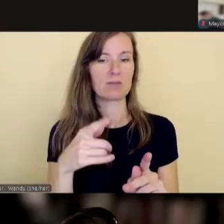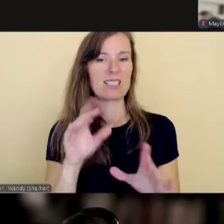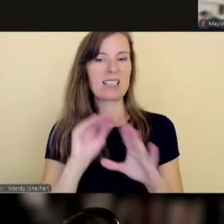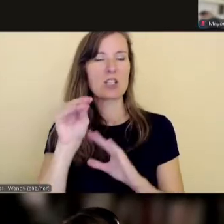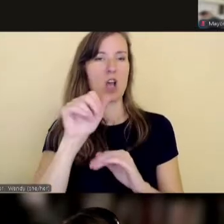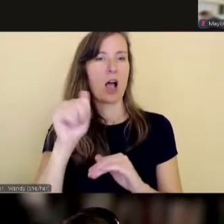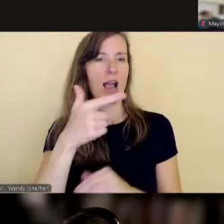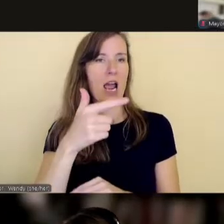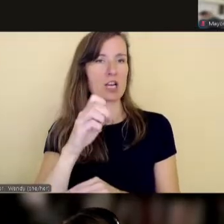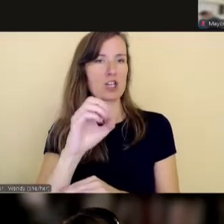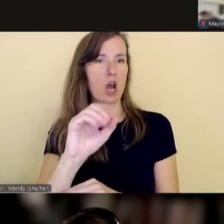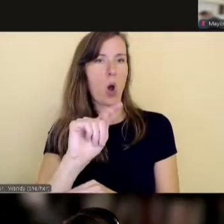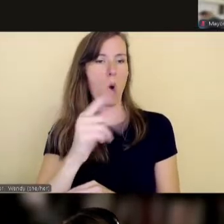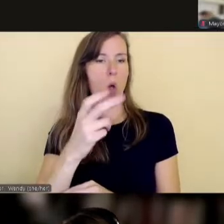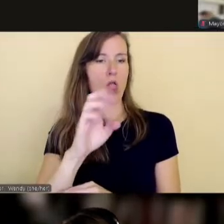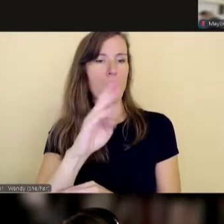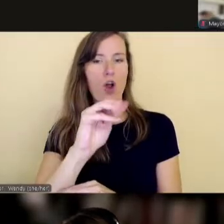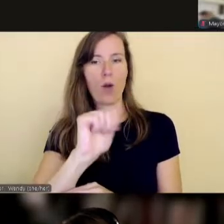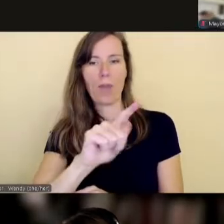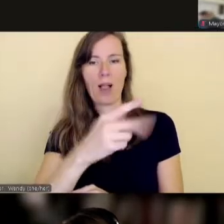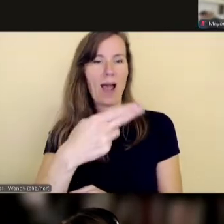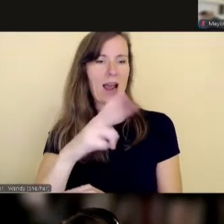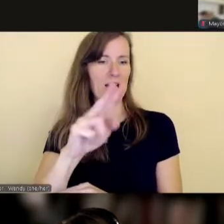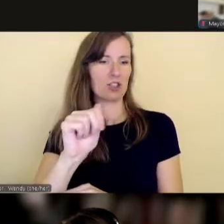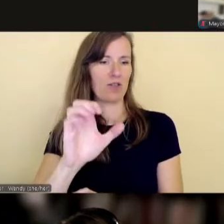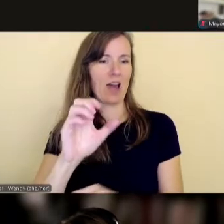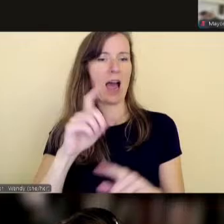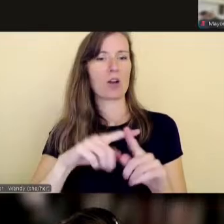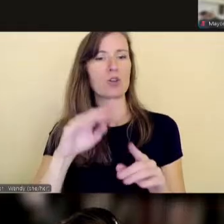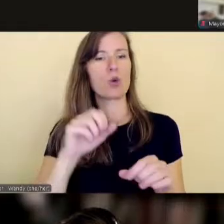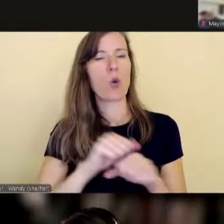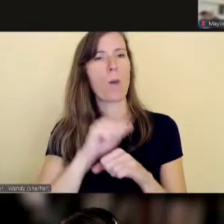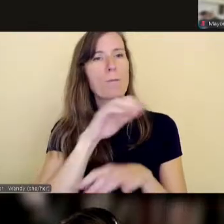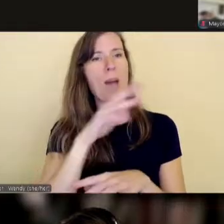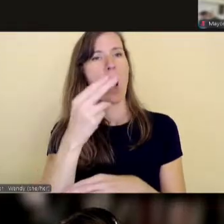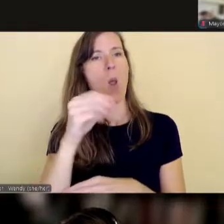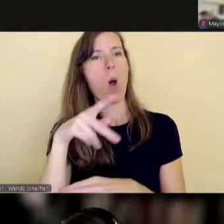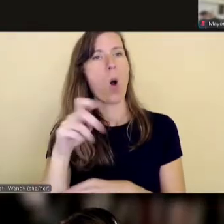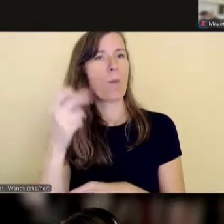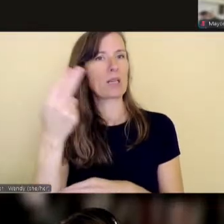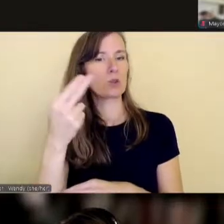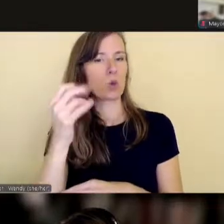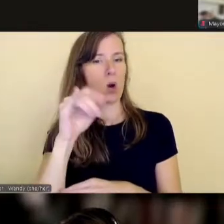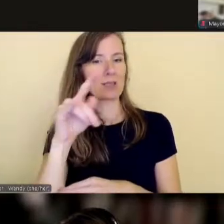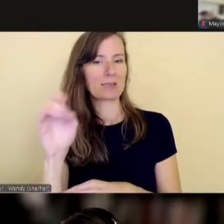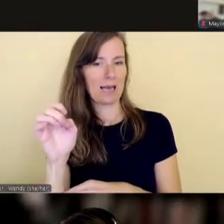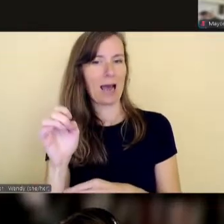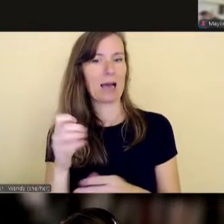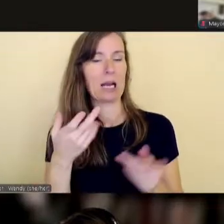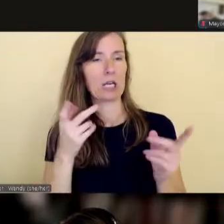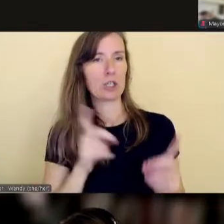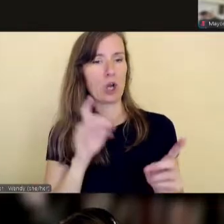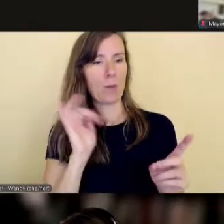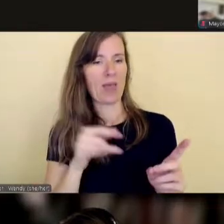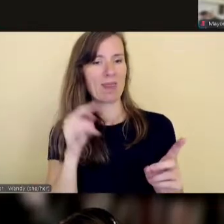site. It was determined that the geothermal wells would need to be drilled in the driveway of the Mount Hope property.